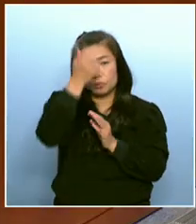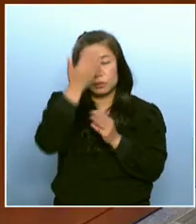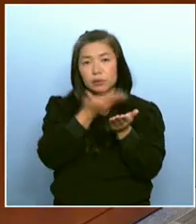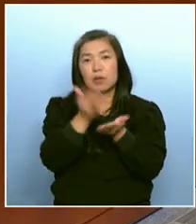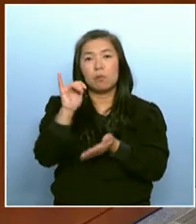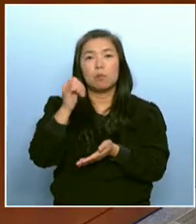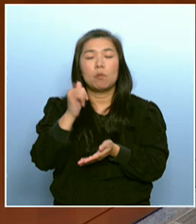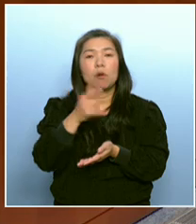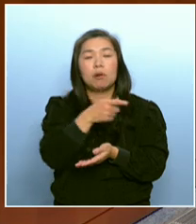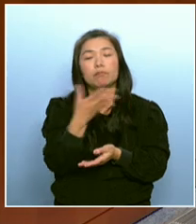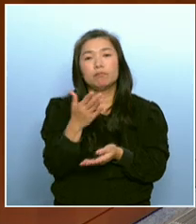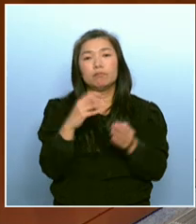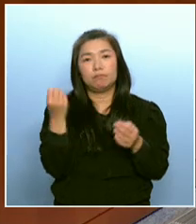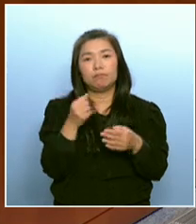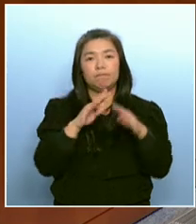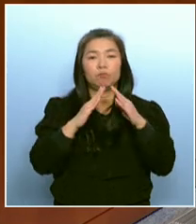stipulate the service period?